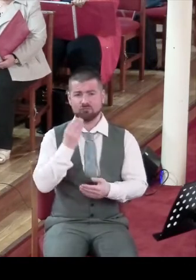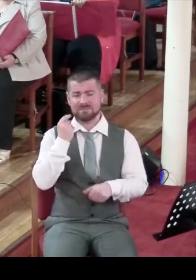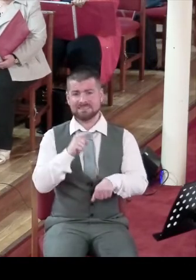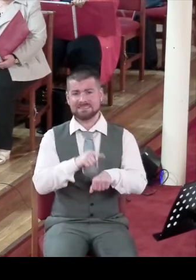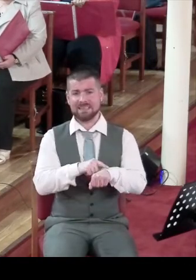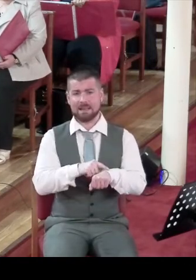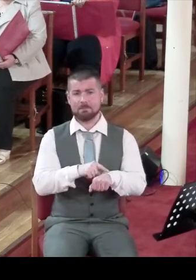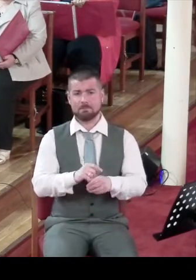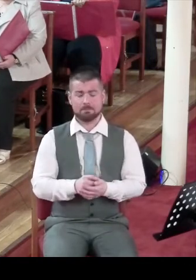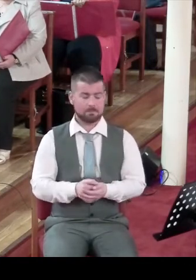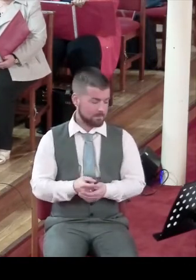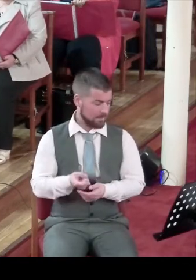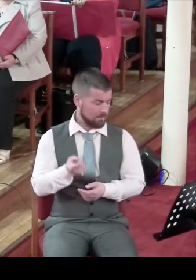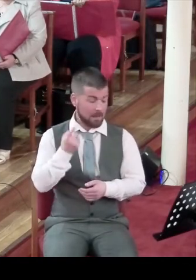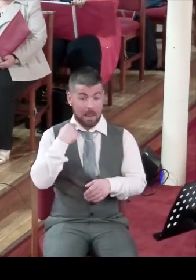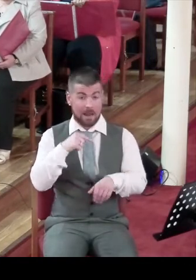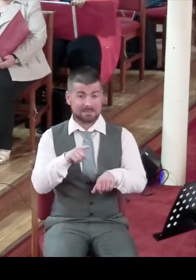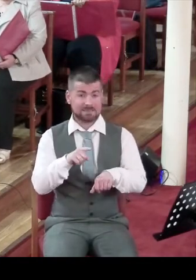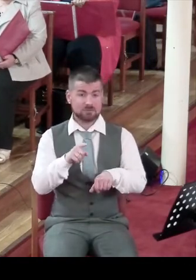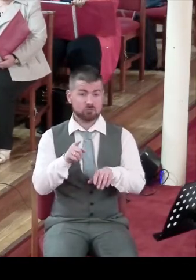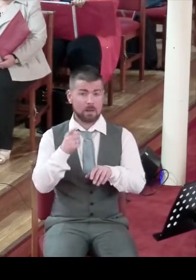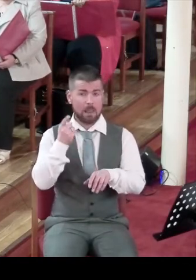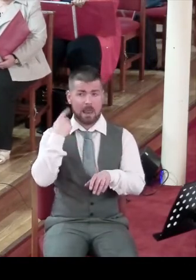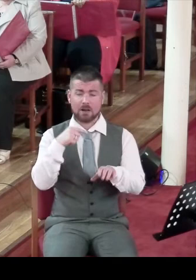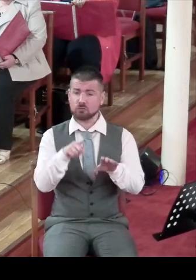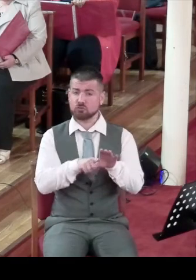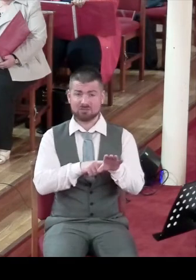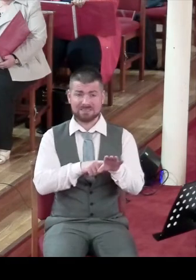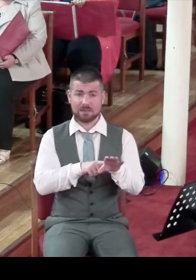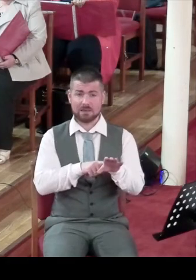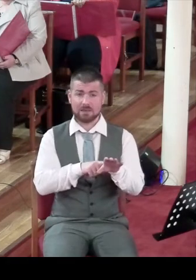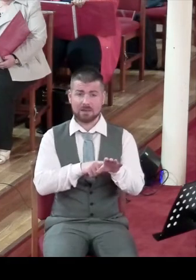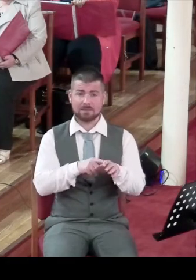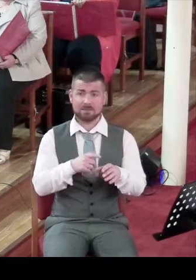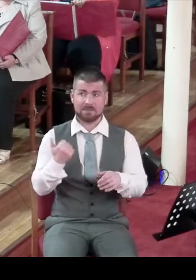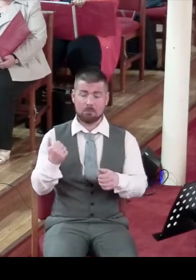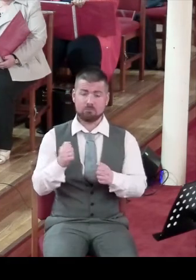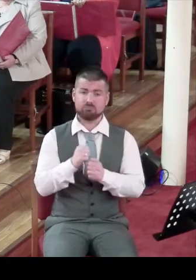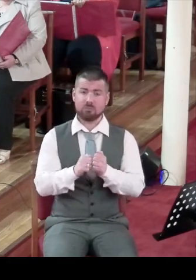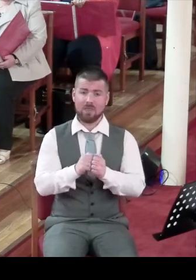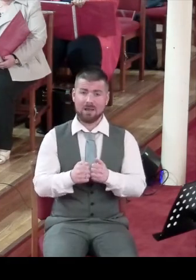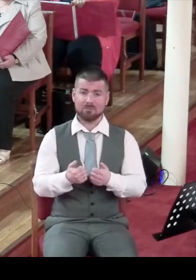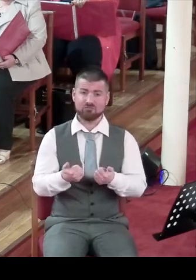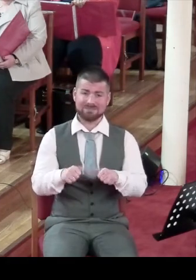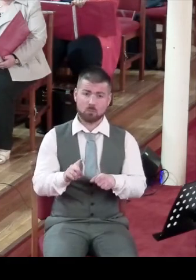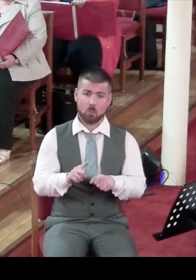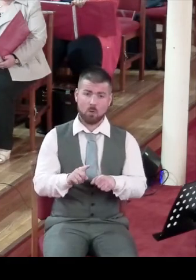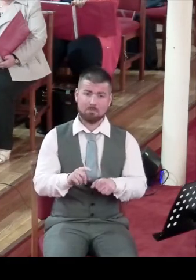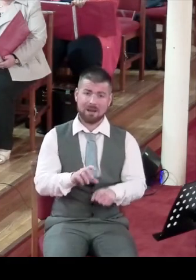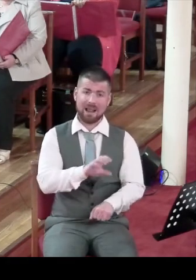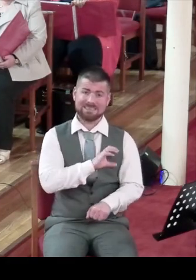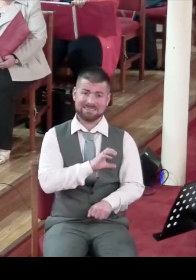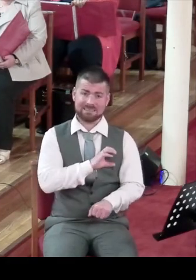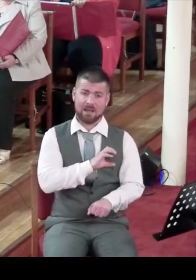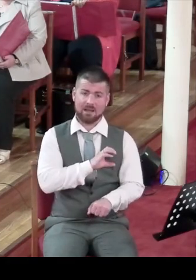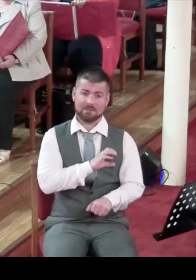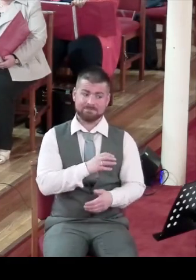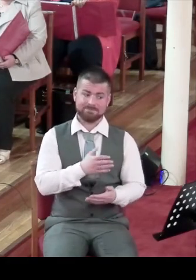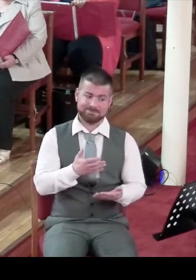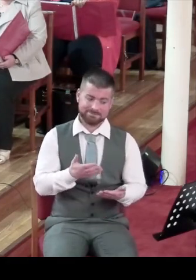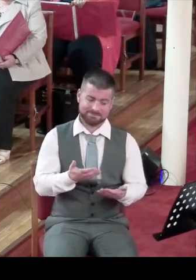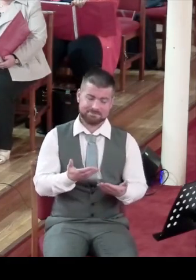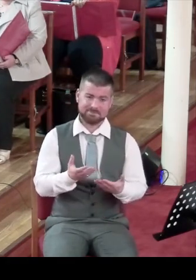last year or so, his brother was diagnosed with terminal cancer and then sadly passed away. And